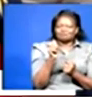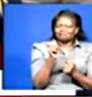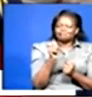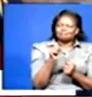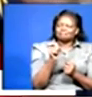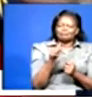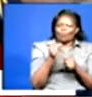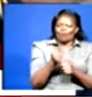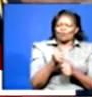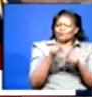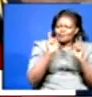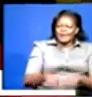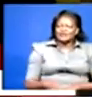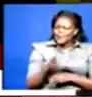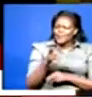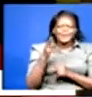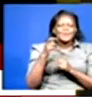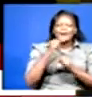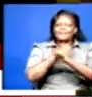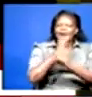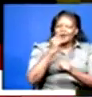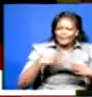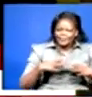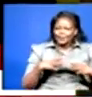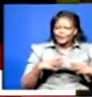firearms to protect lives of Kenyans. Tunaambia wakora,